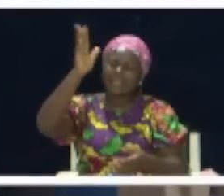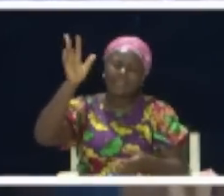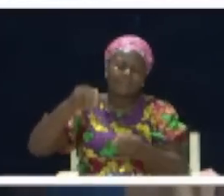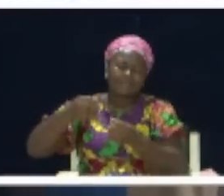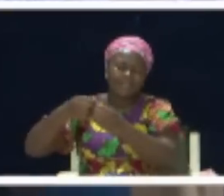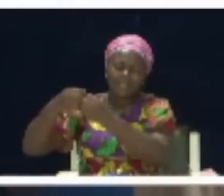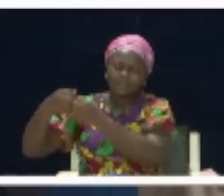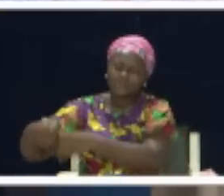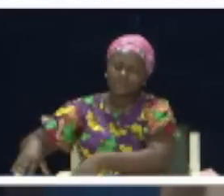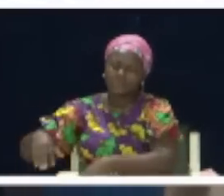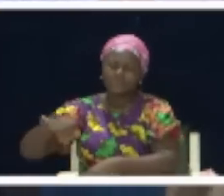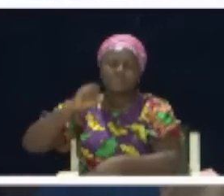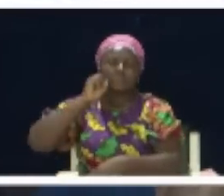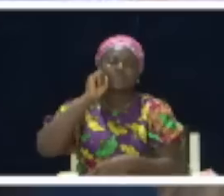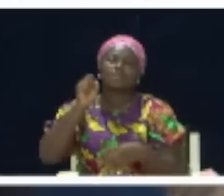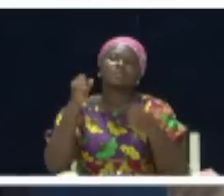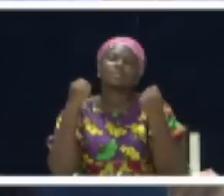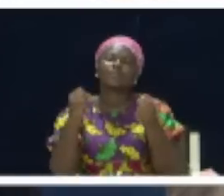lose its